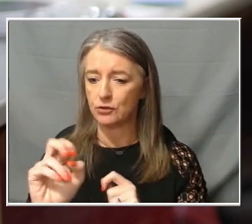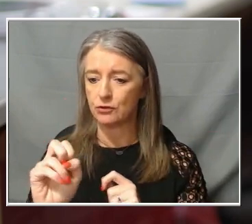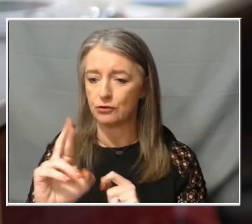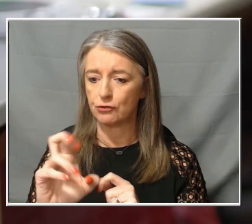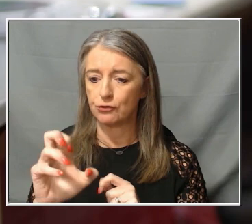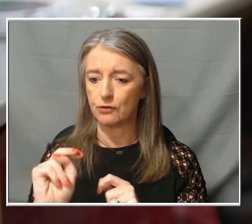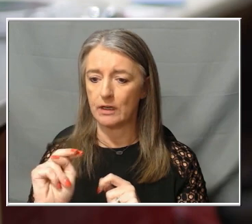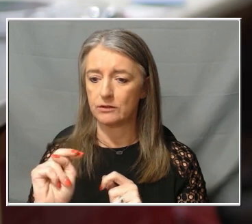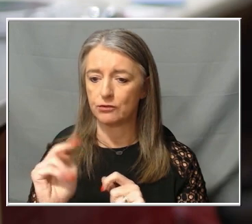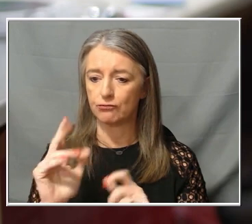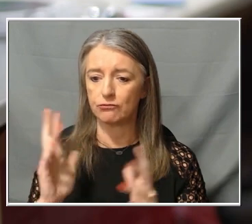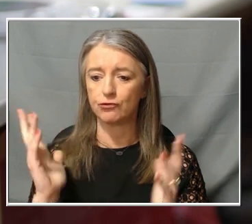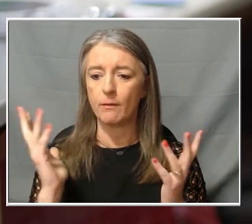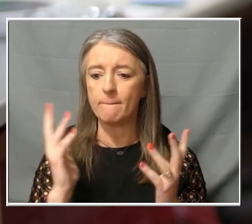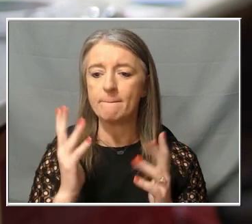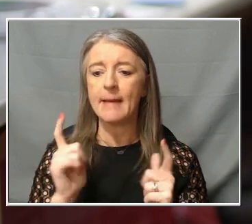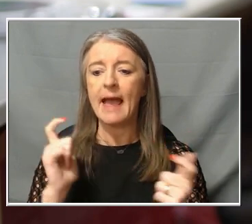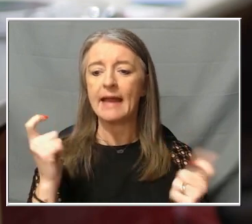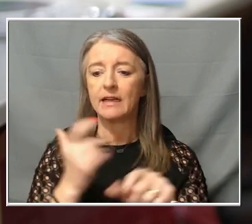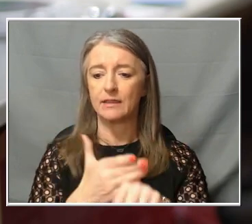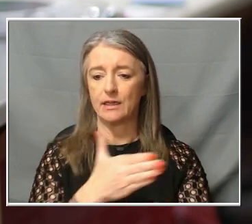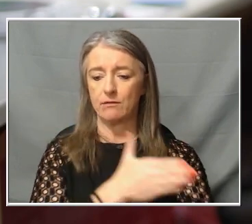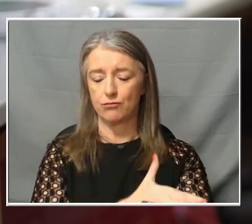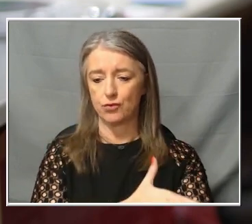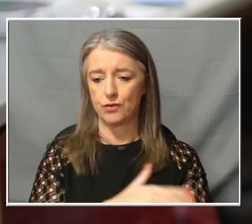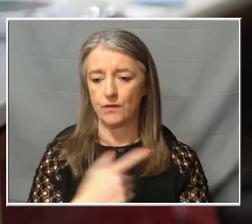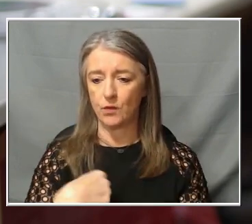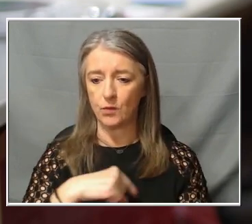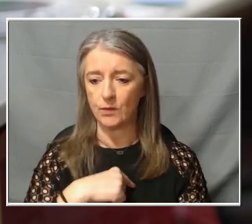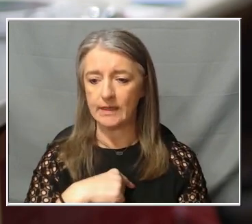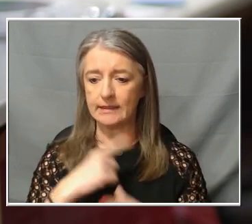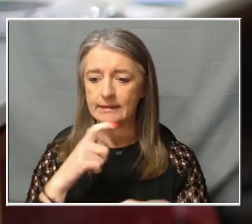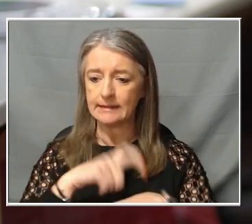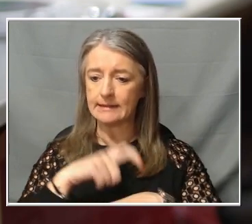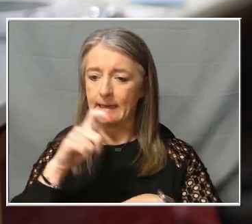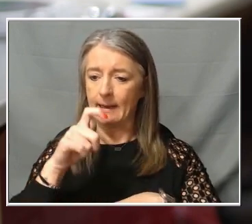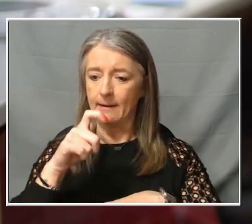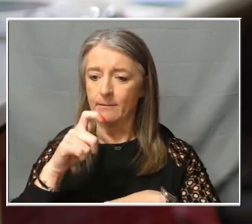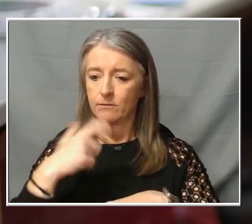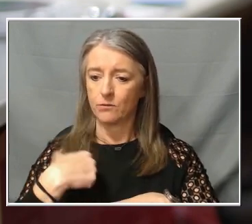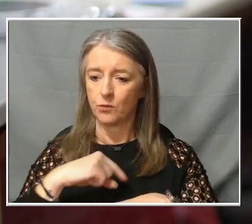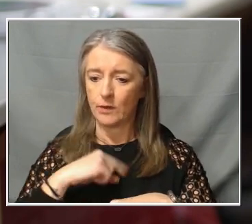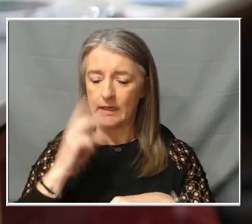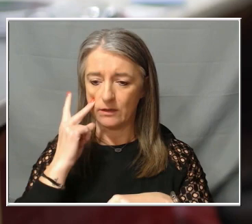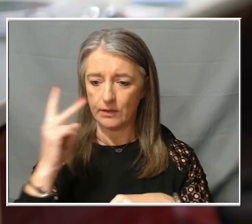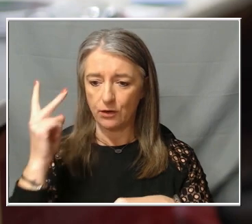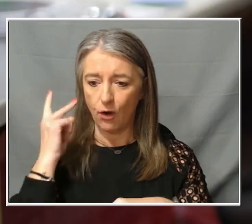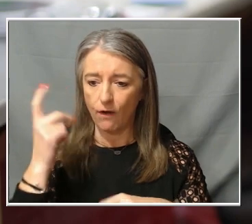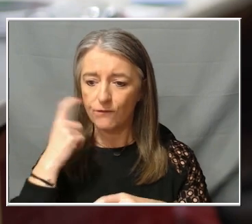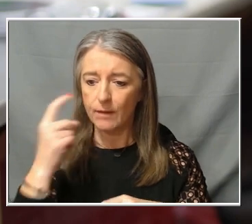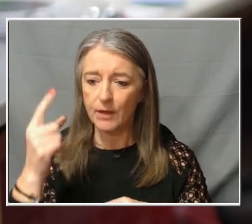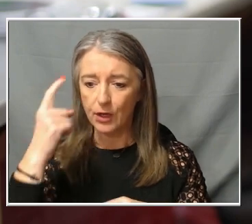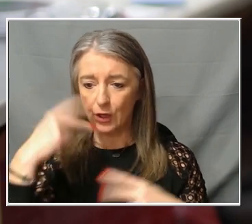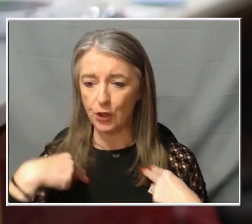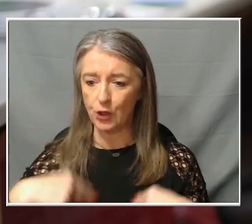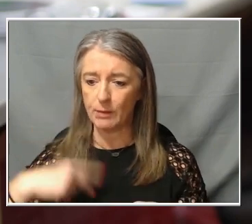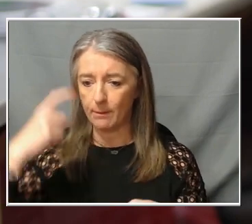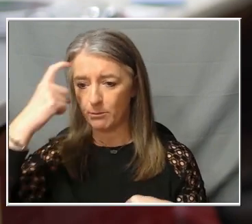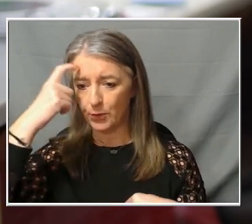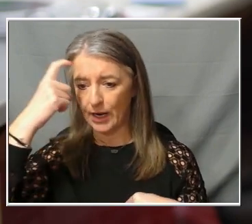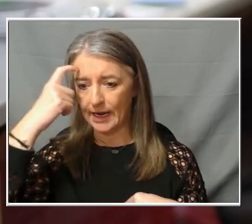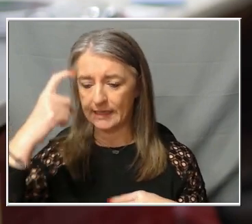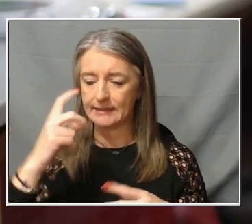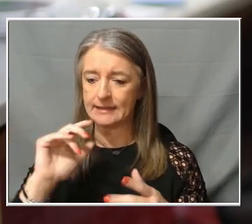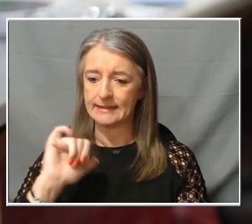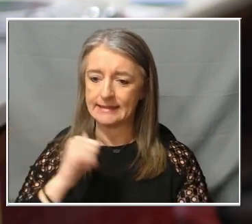dramatically improved. We have come to that stage that we can record from the human brain the activity of set of neurons,